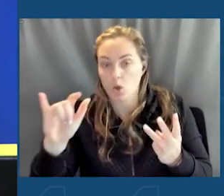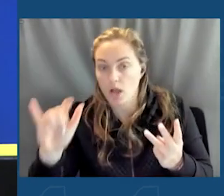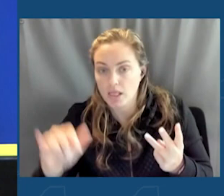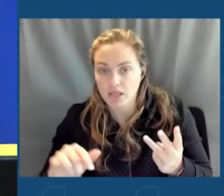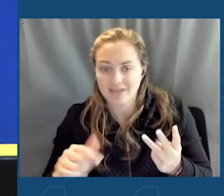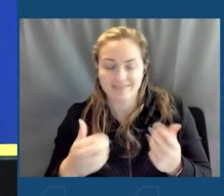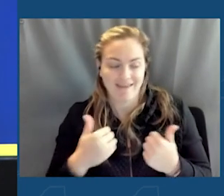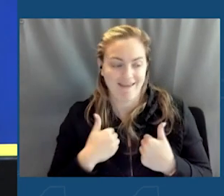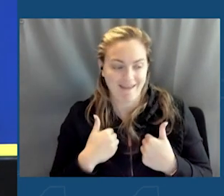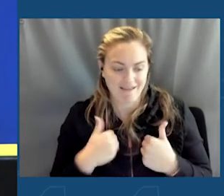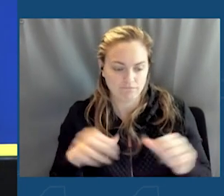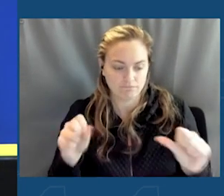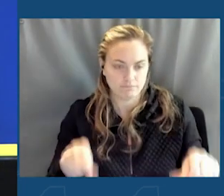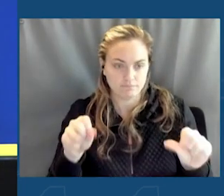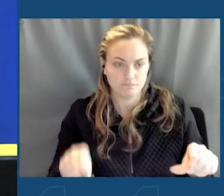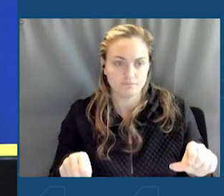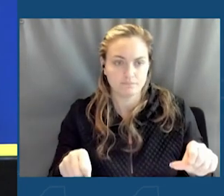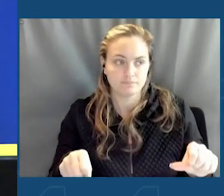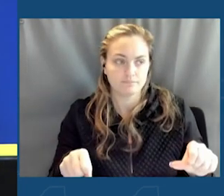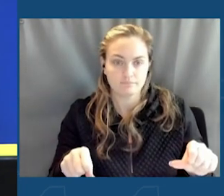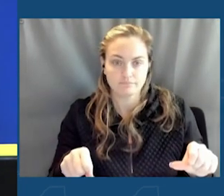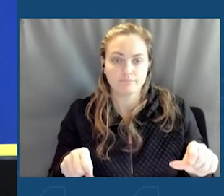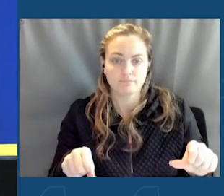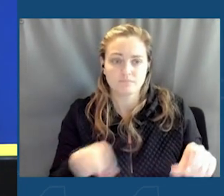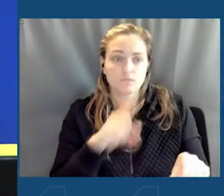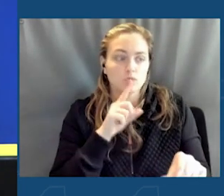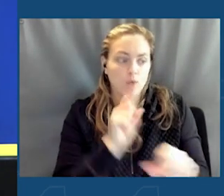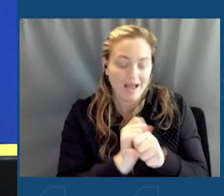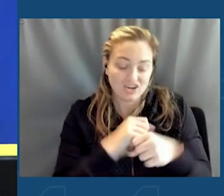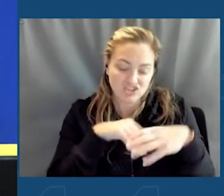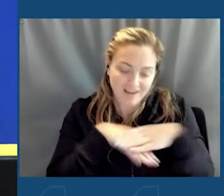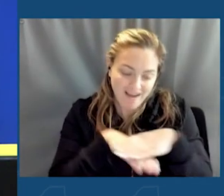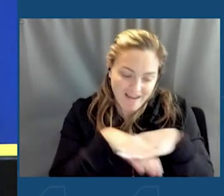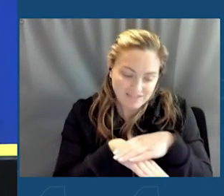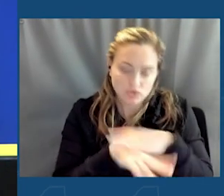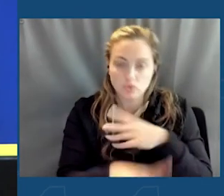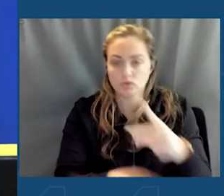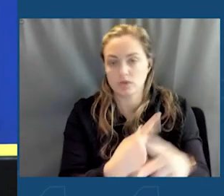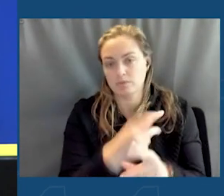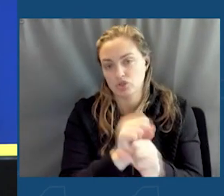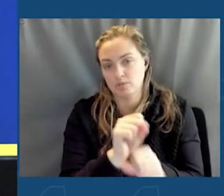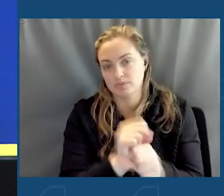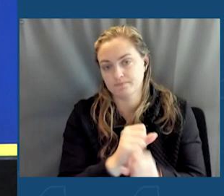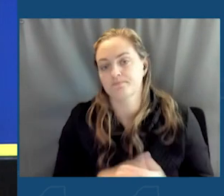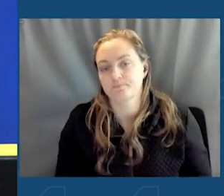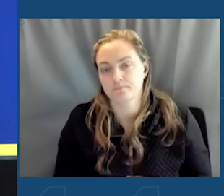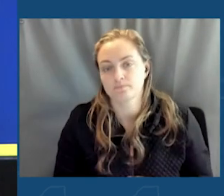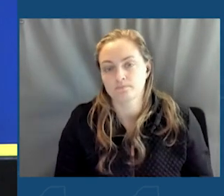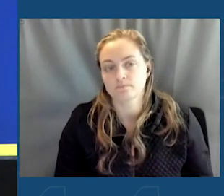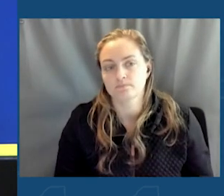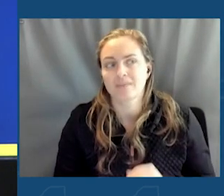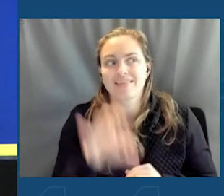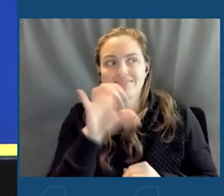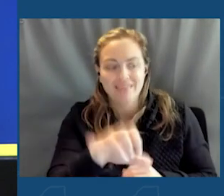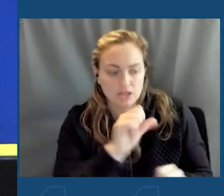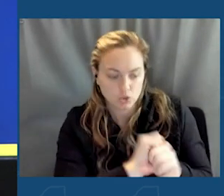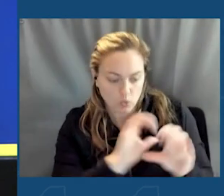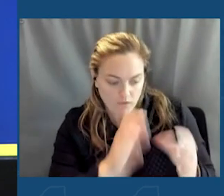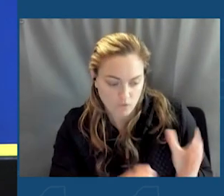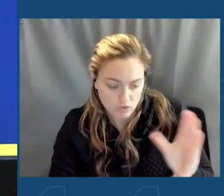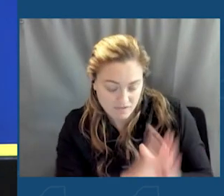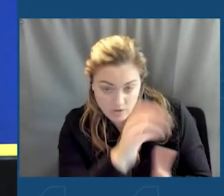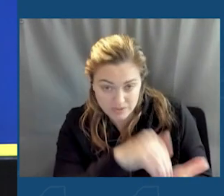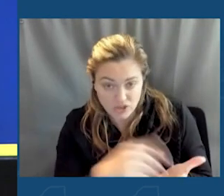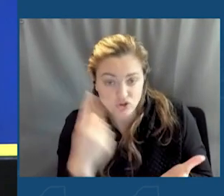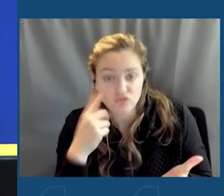has the ability and the capacity to access those jobs. And that's what this Workforce Development Center is all